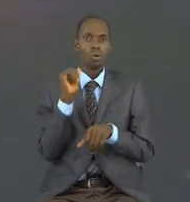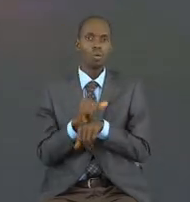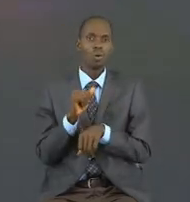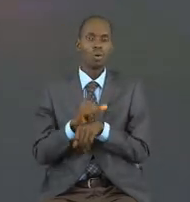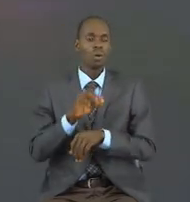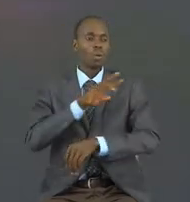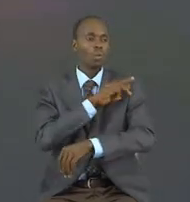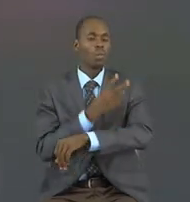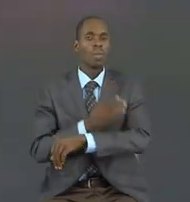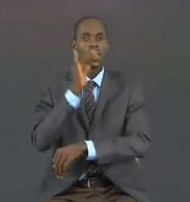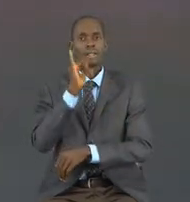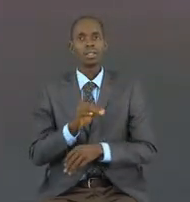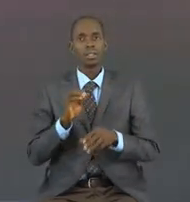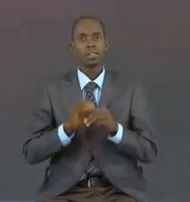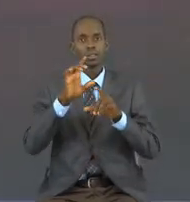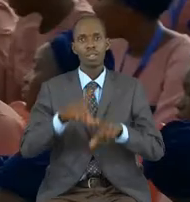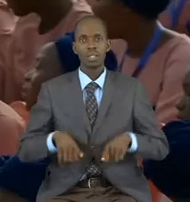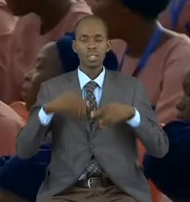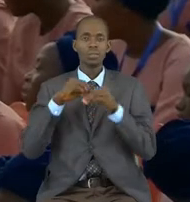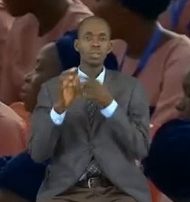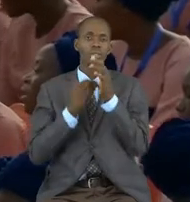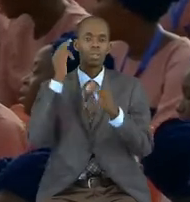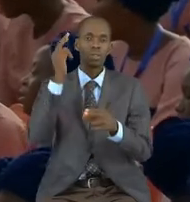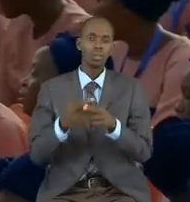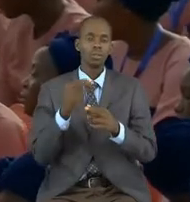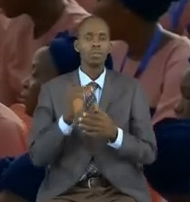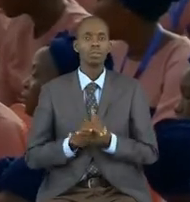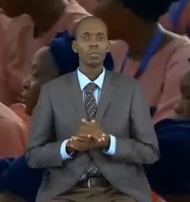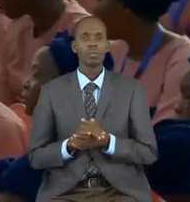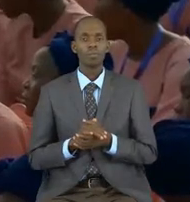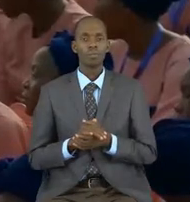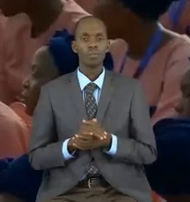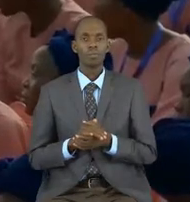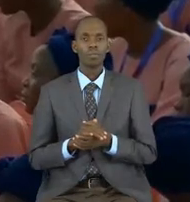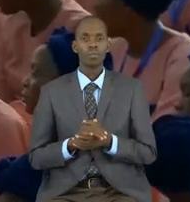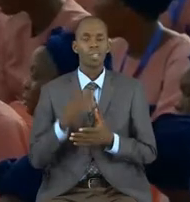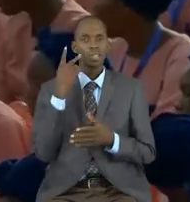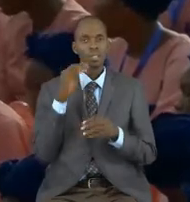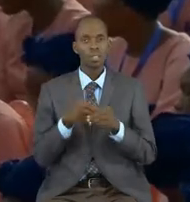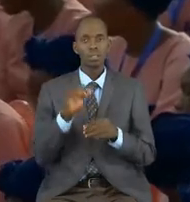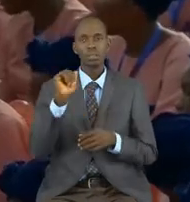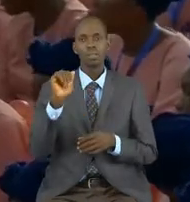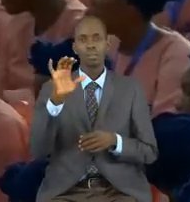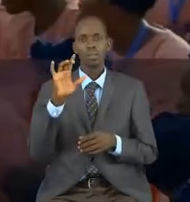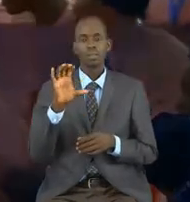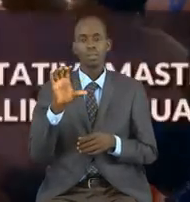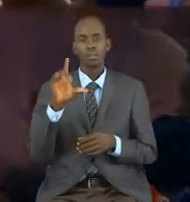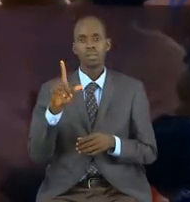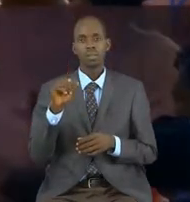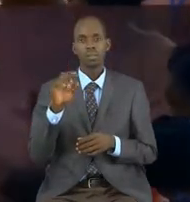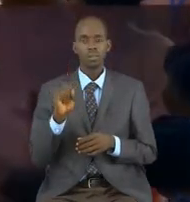mightily in your life in Jesus' name. Amen. Look at Acts chapter